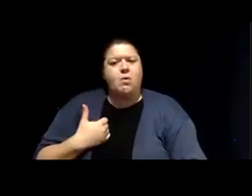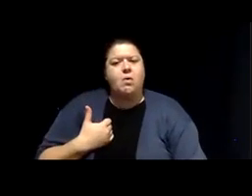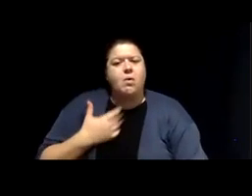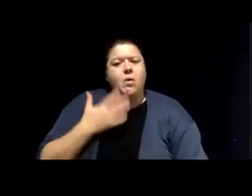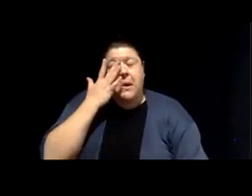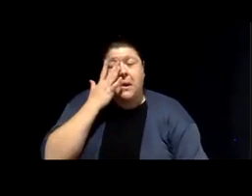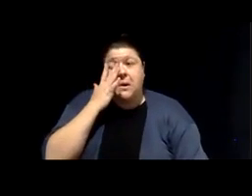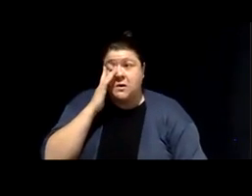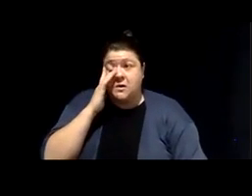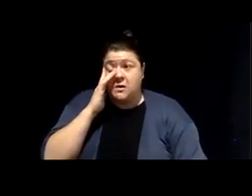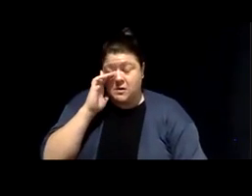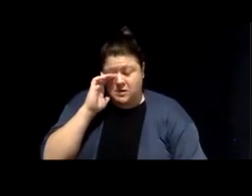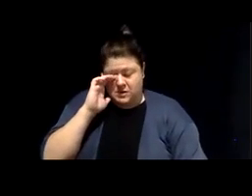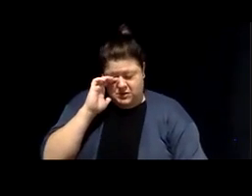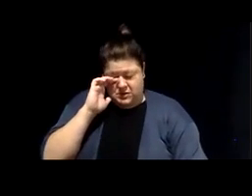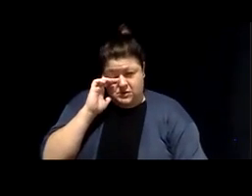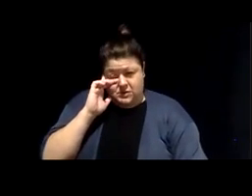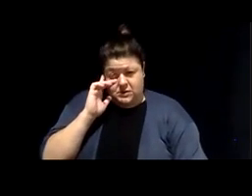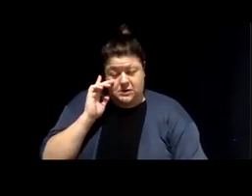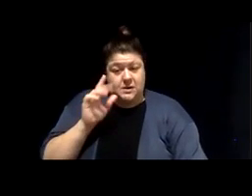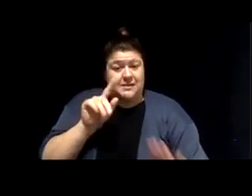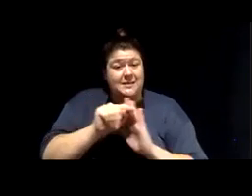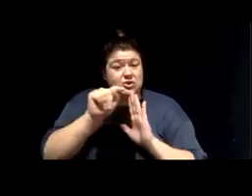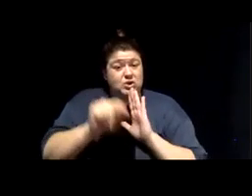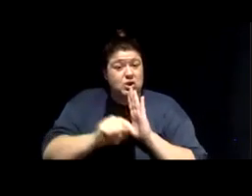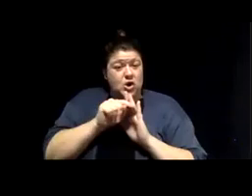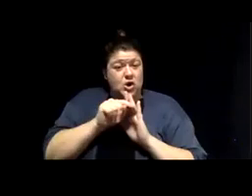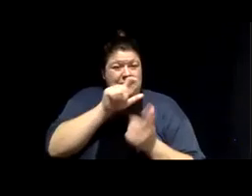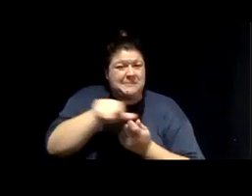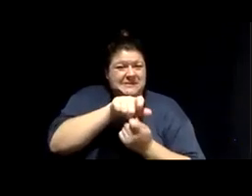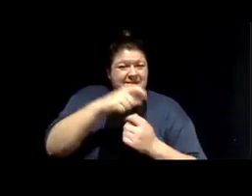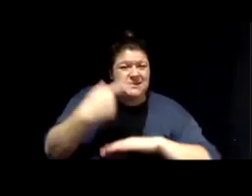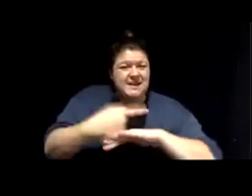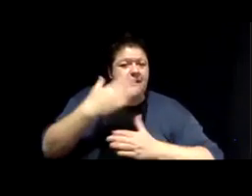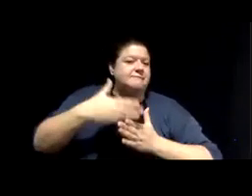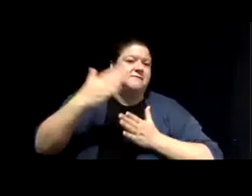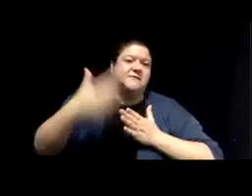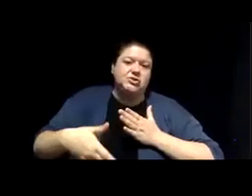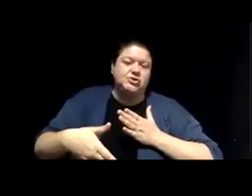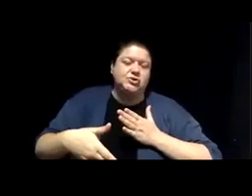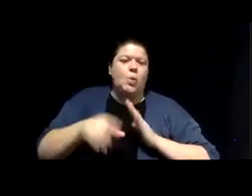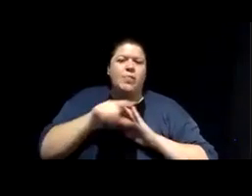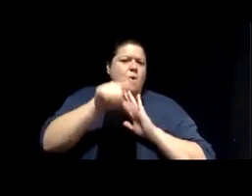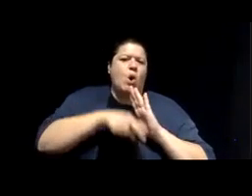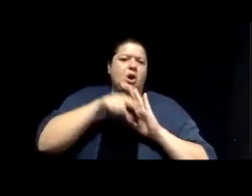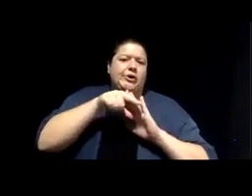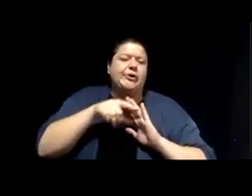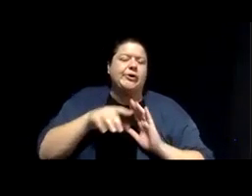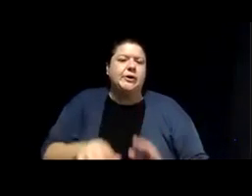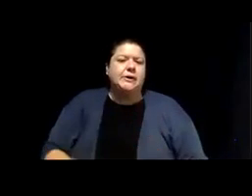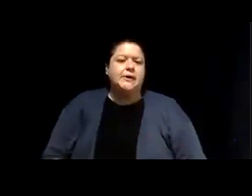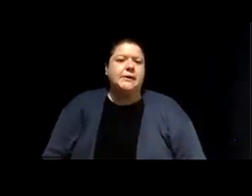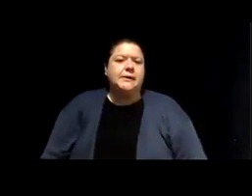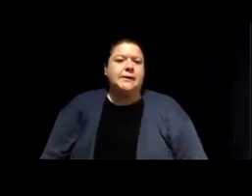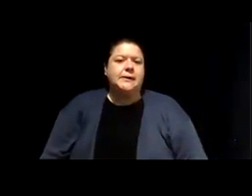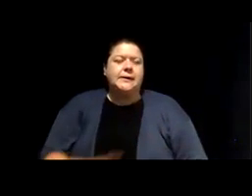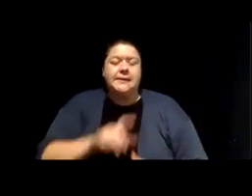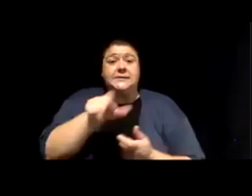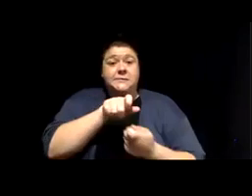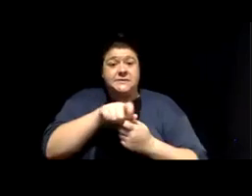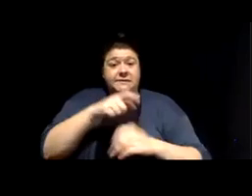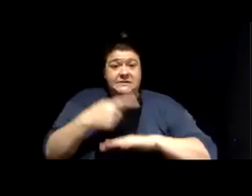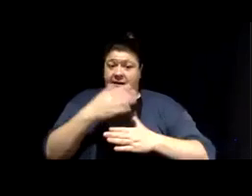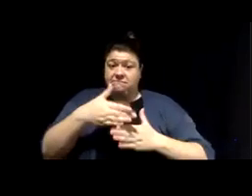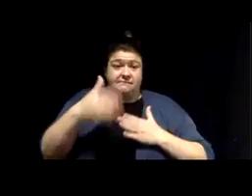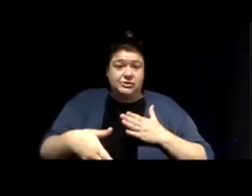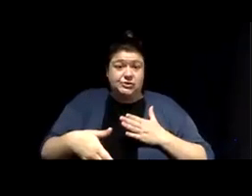the term comes to a close on a certain day, and then, or the quarter comes to a term on a certain day, which